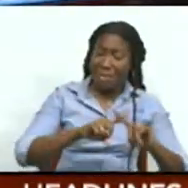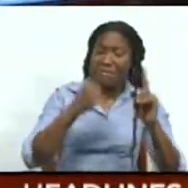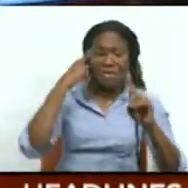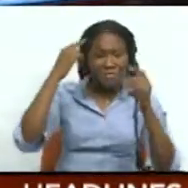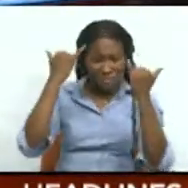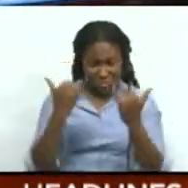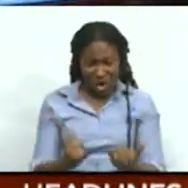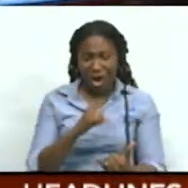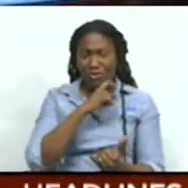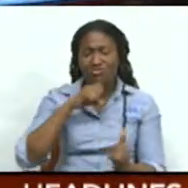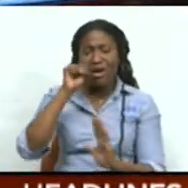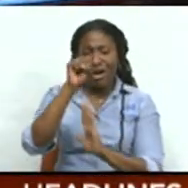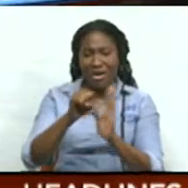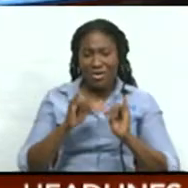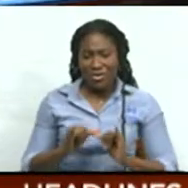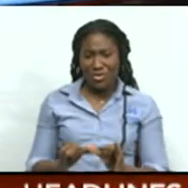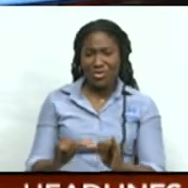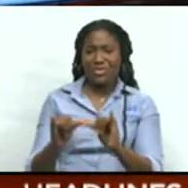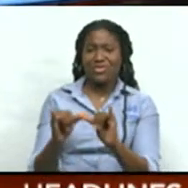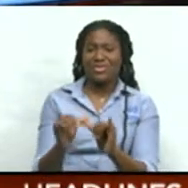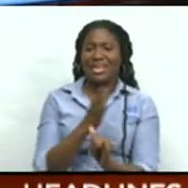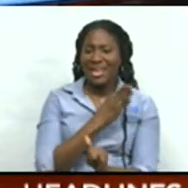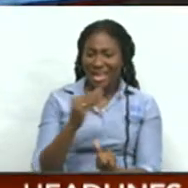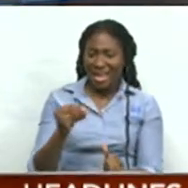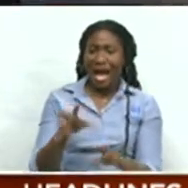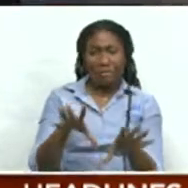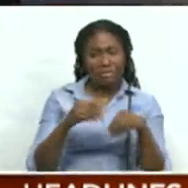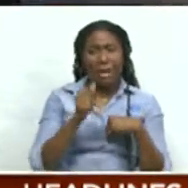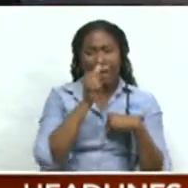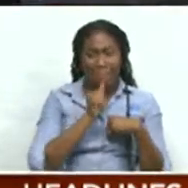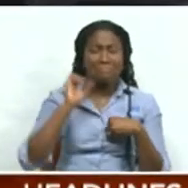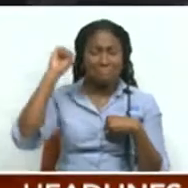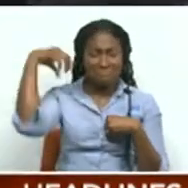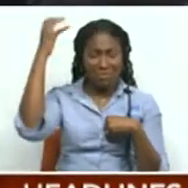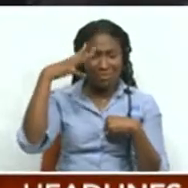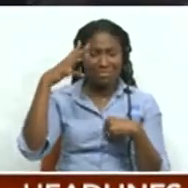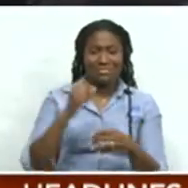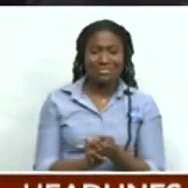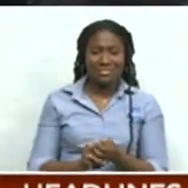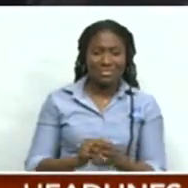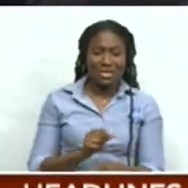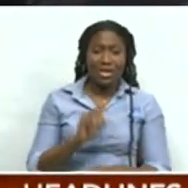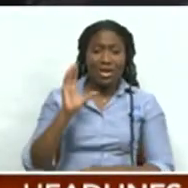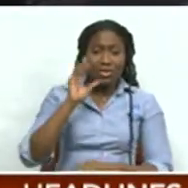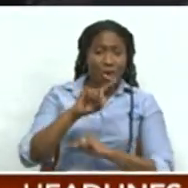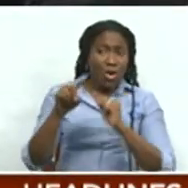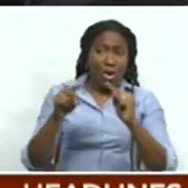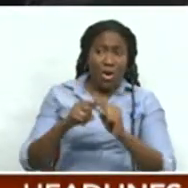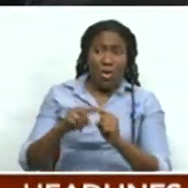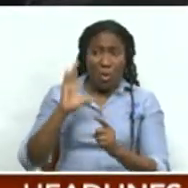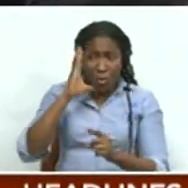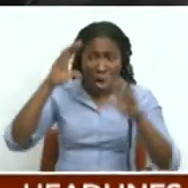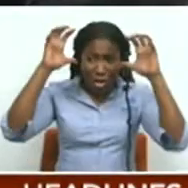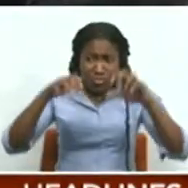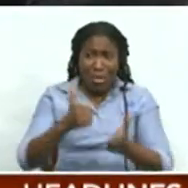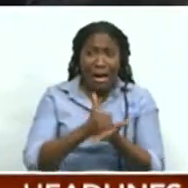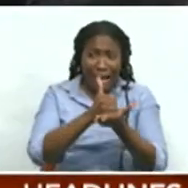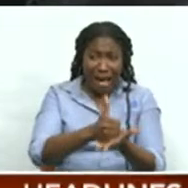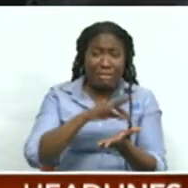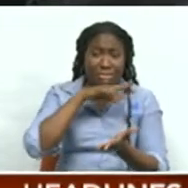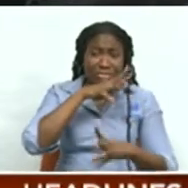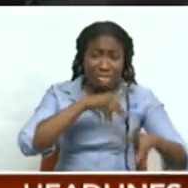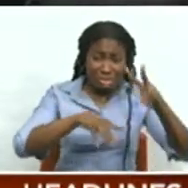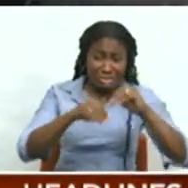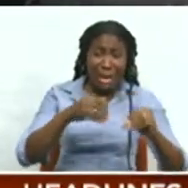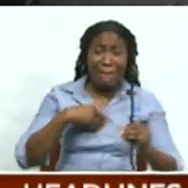And, you know, we'll take the sunshine where we could for now. Will Wednesday's rainfall help with that saran dust? Because as you mentioned, it really started sniffling on edge.